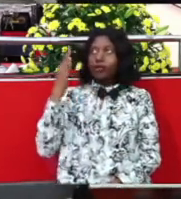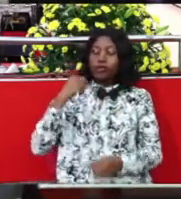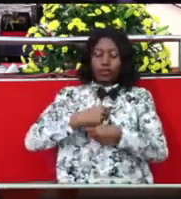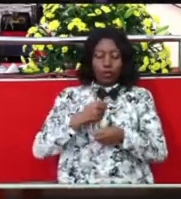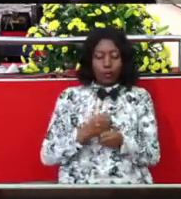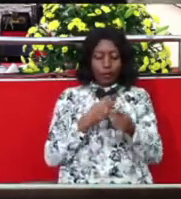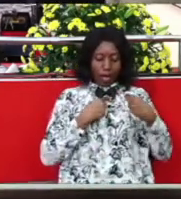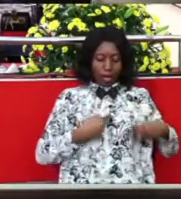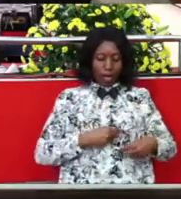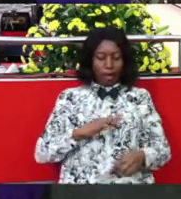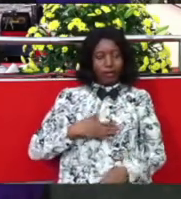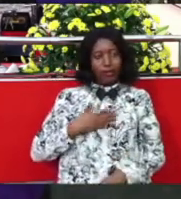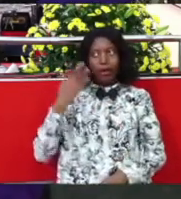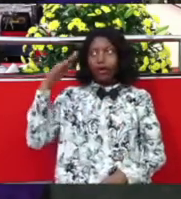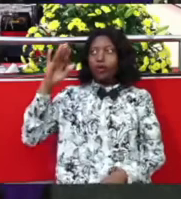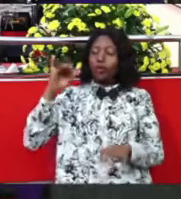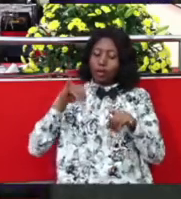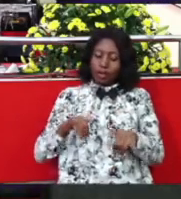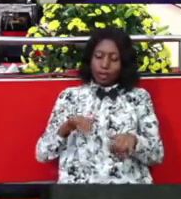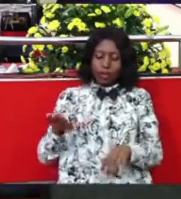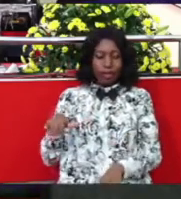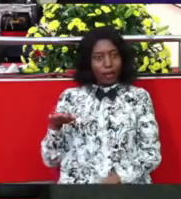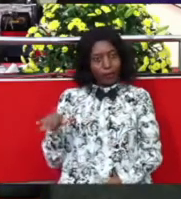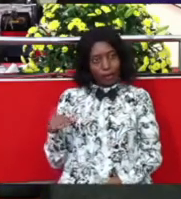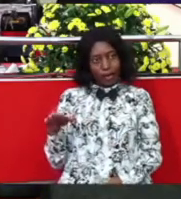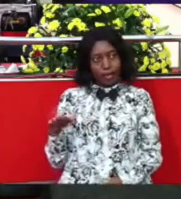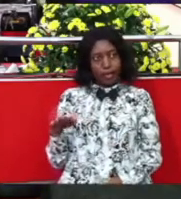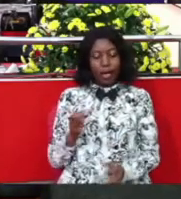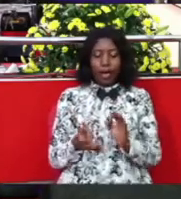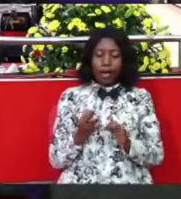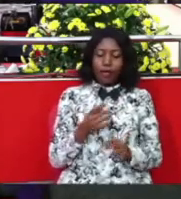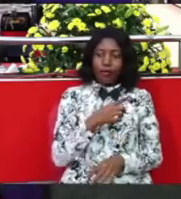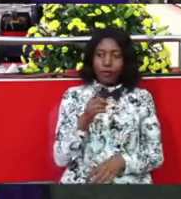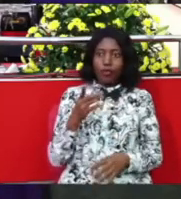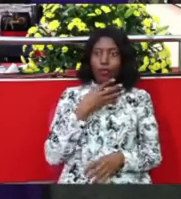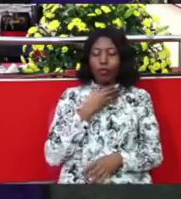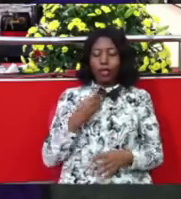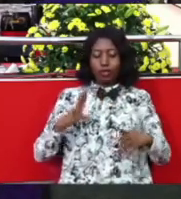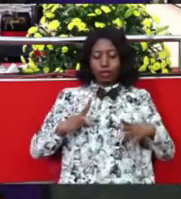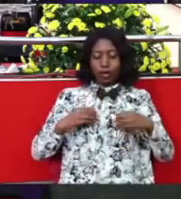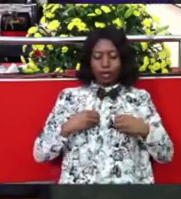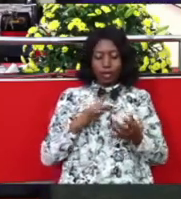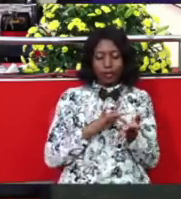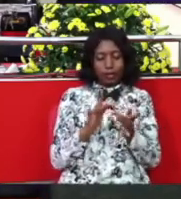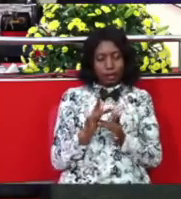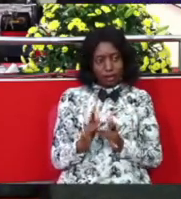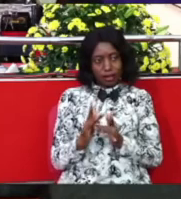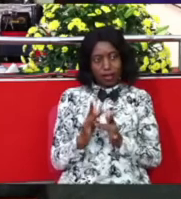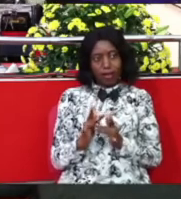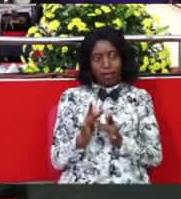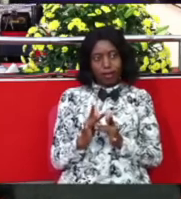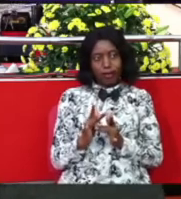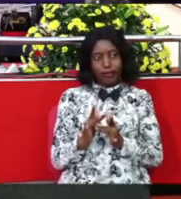wangu mahali pako pa kuishi. Is there somebody like that who'd want to accept the Lord Jesus? Pana yeyote ambaye anasema anataka kumpata Yesu kama Bwana wake.